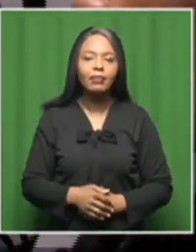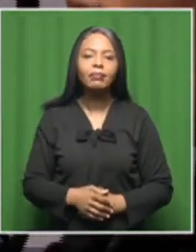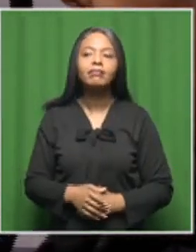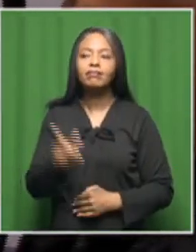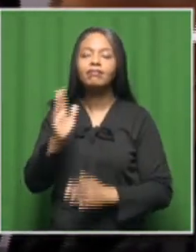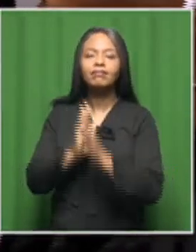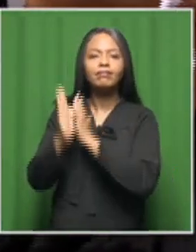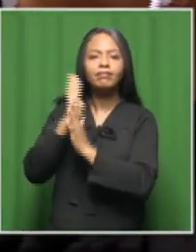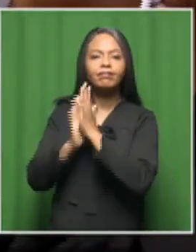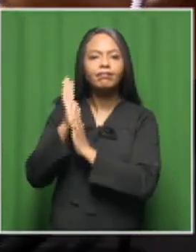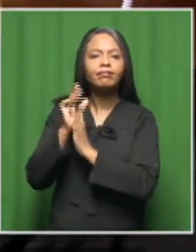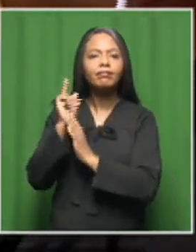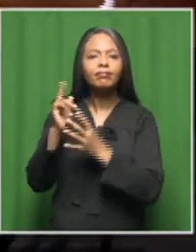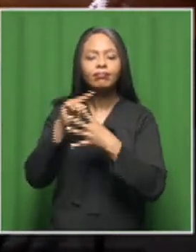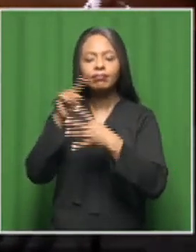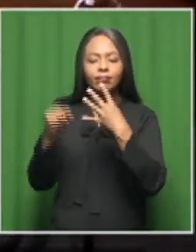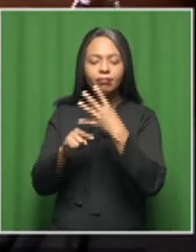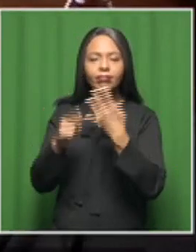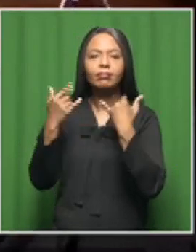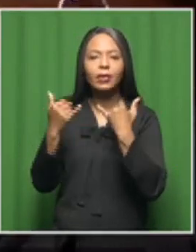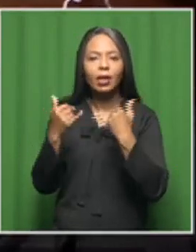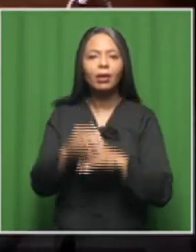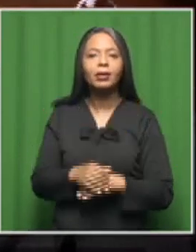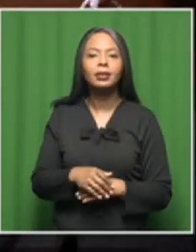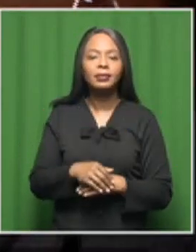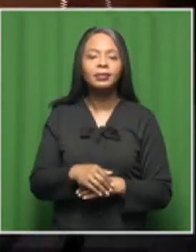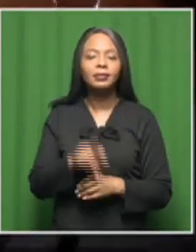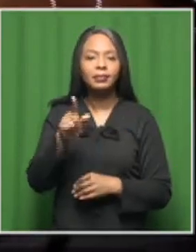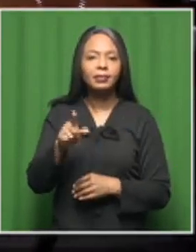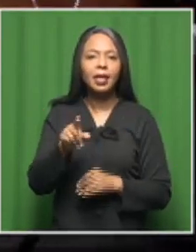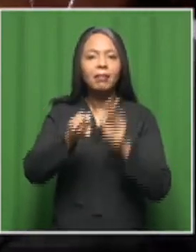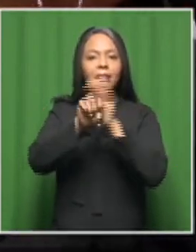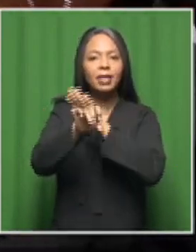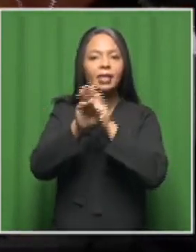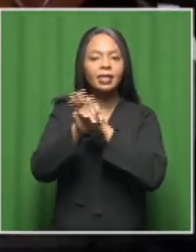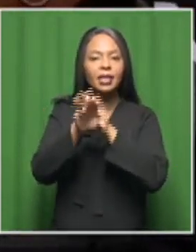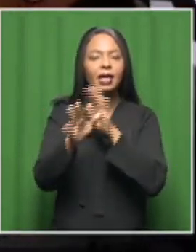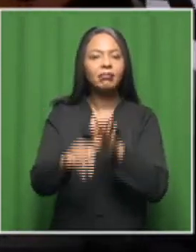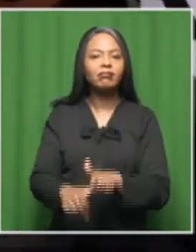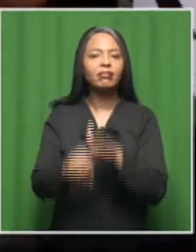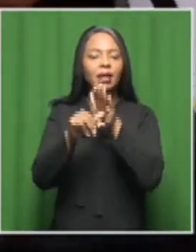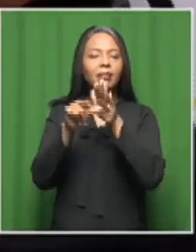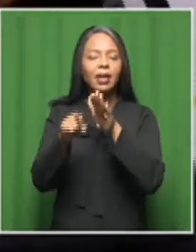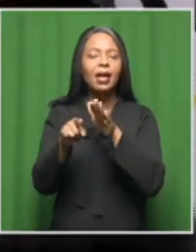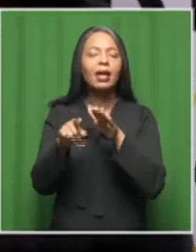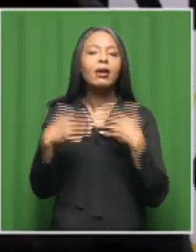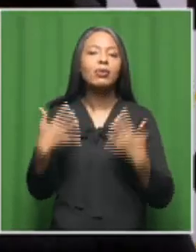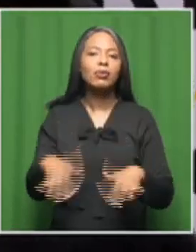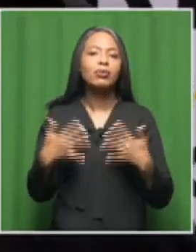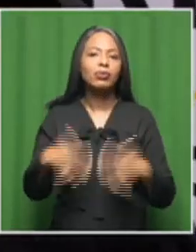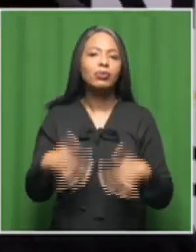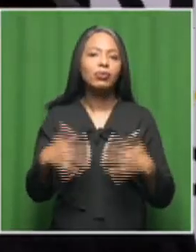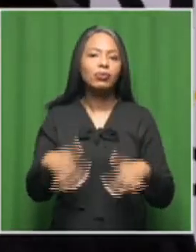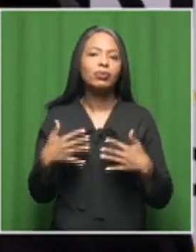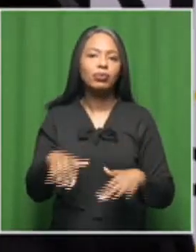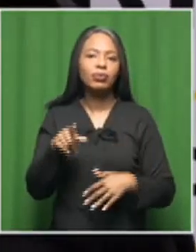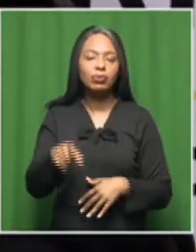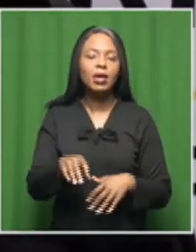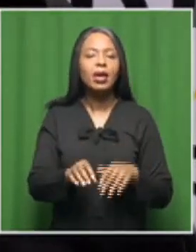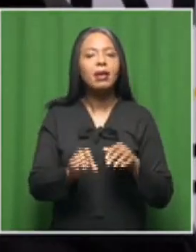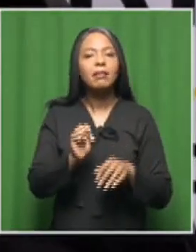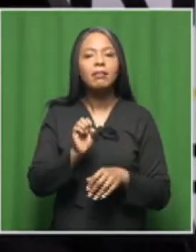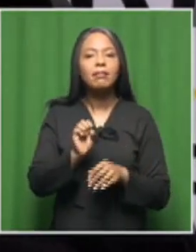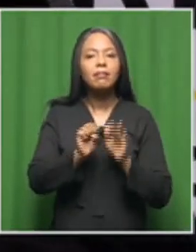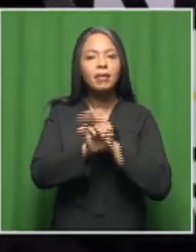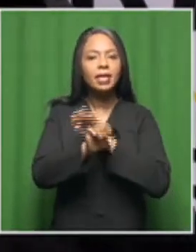very briefly with regard to media integrity, that, of course, is so key, especially in this information where